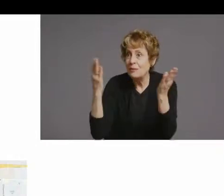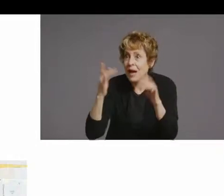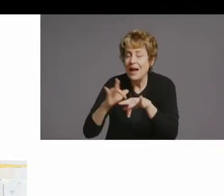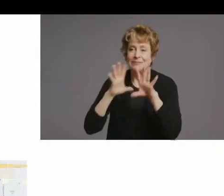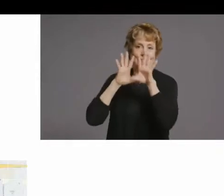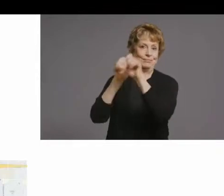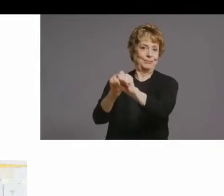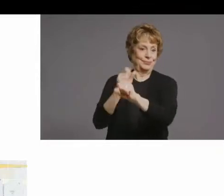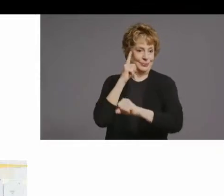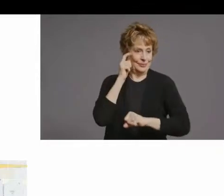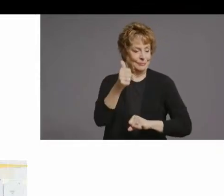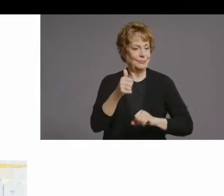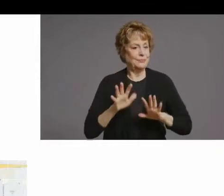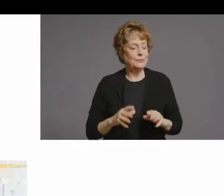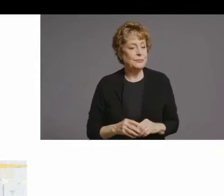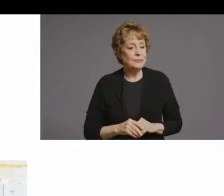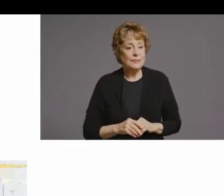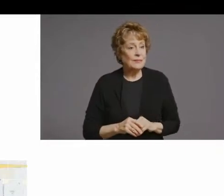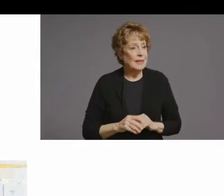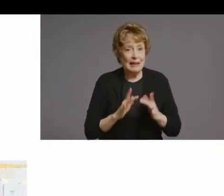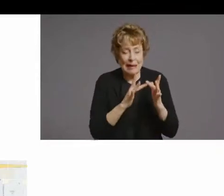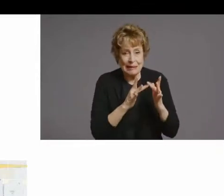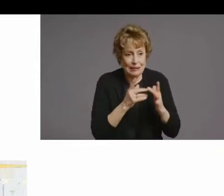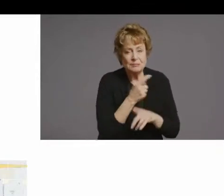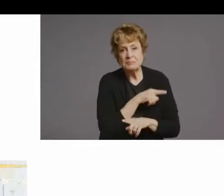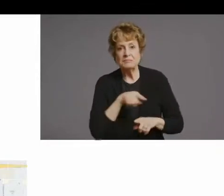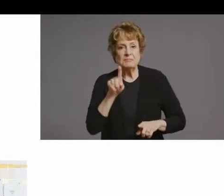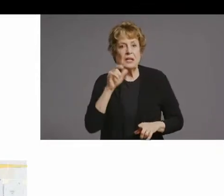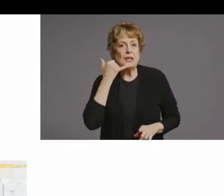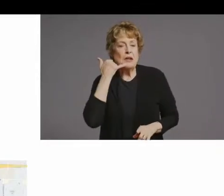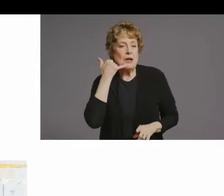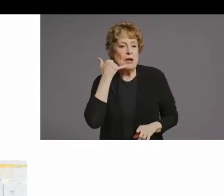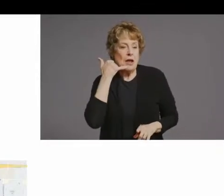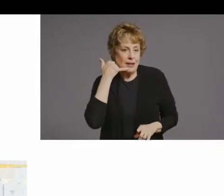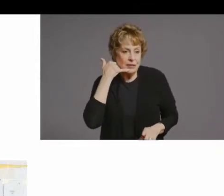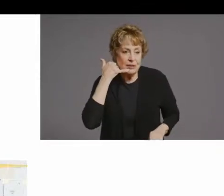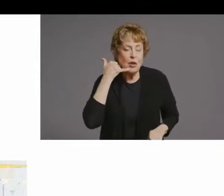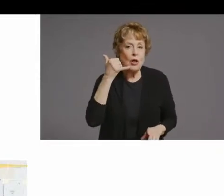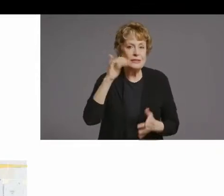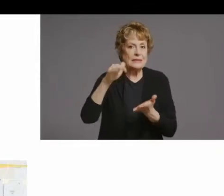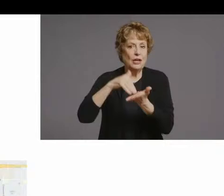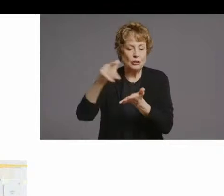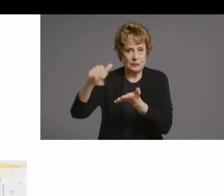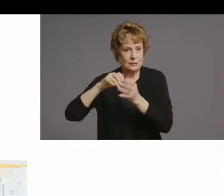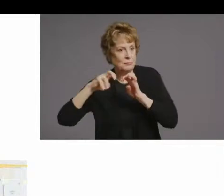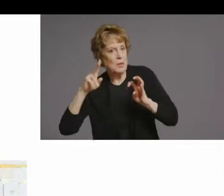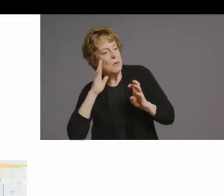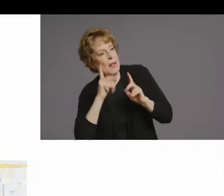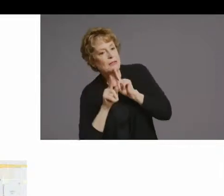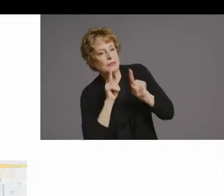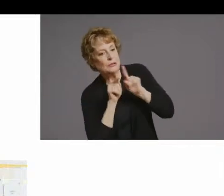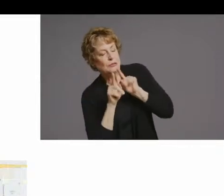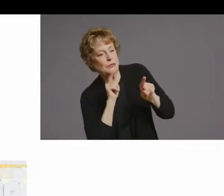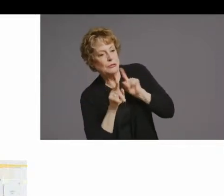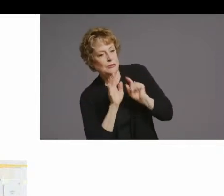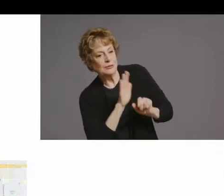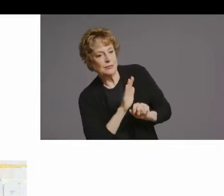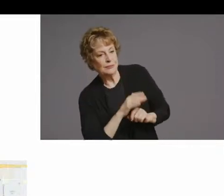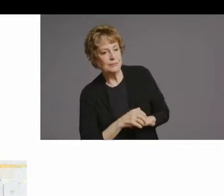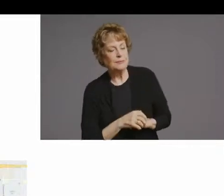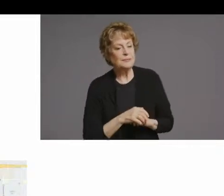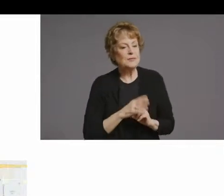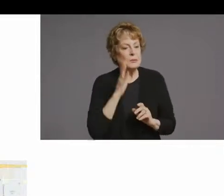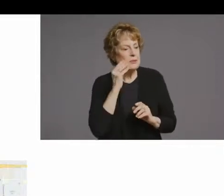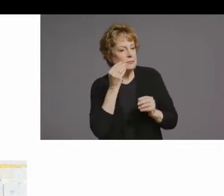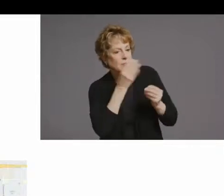them online, try the call center. If the call center doesn't have them, we do release additional appointments on a daily basis. So we